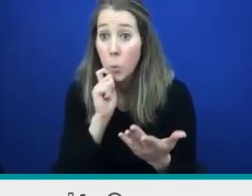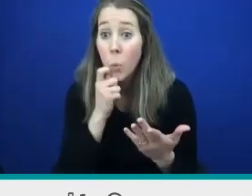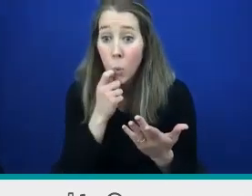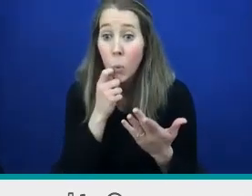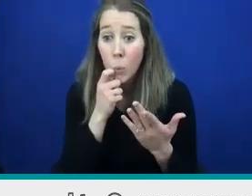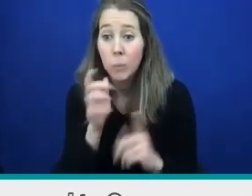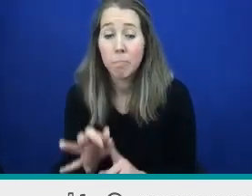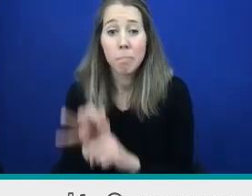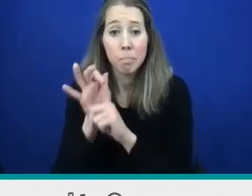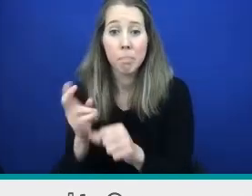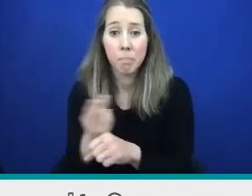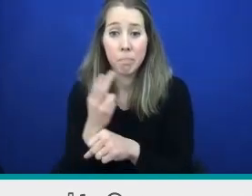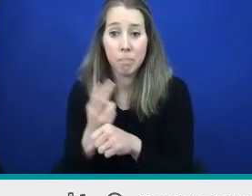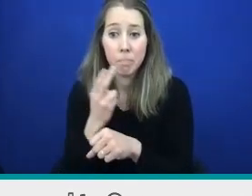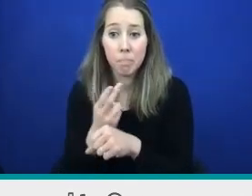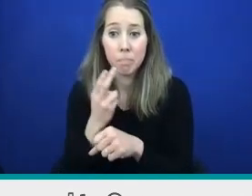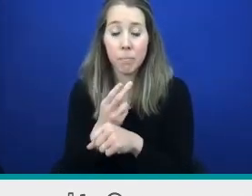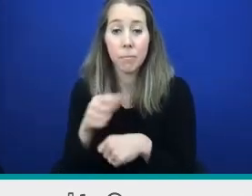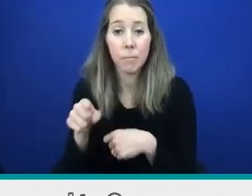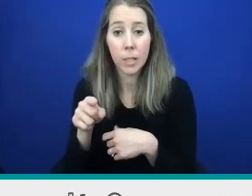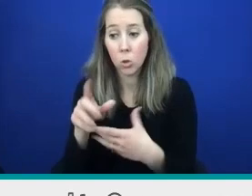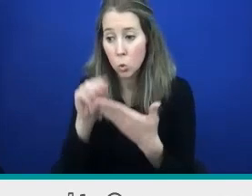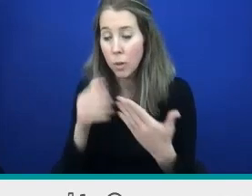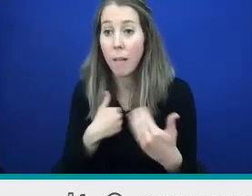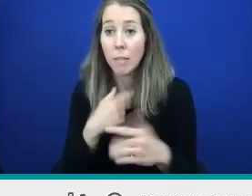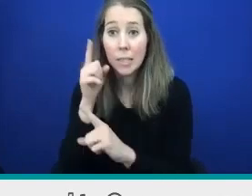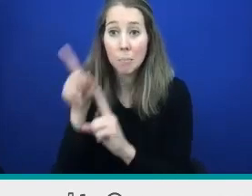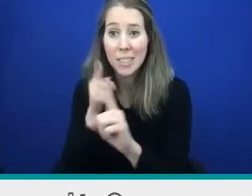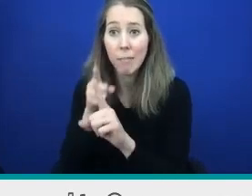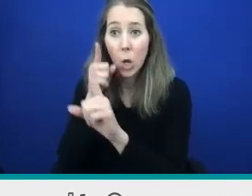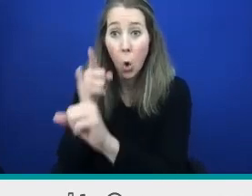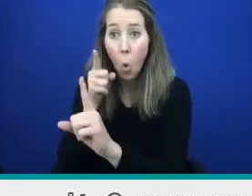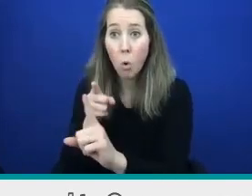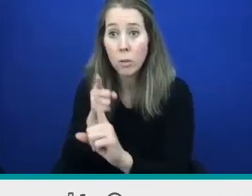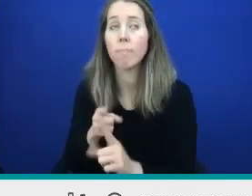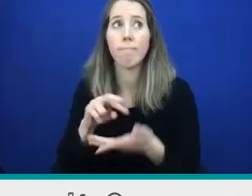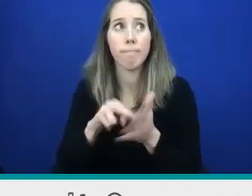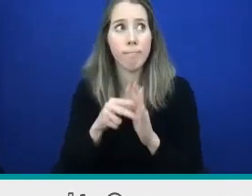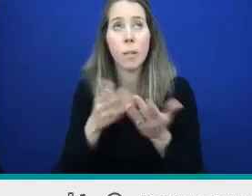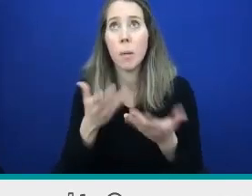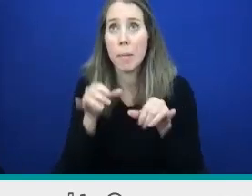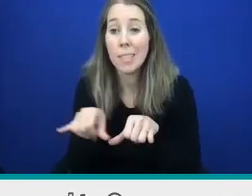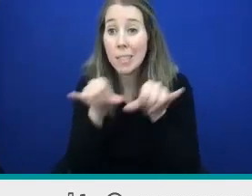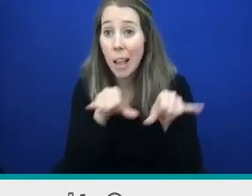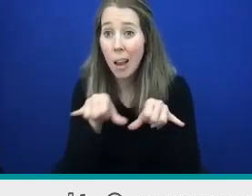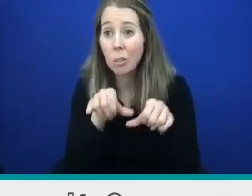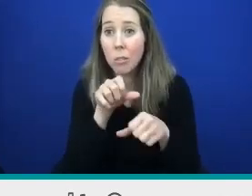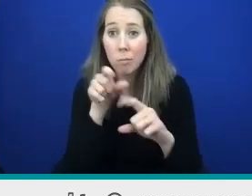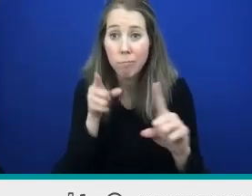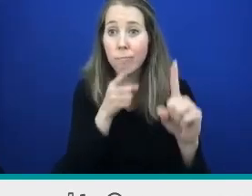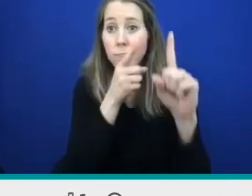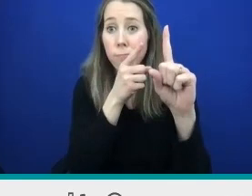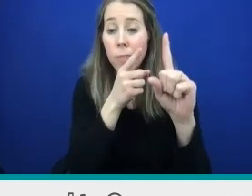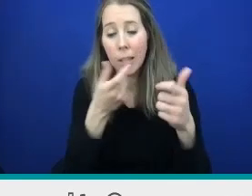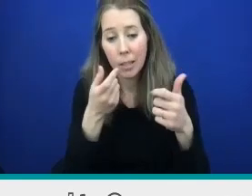to use with students that you're working with specific goals with. So whether they're standards that they're working towards and needing